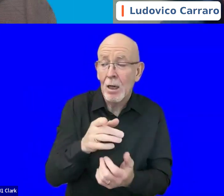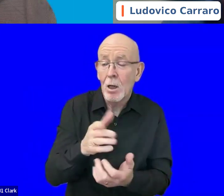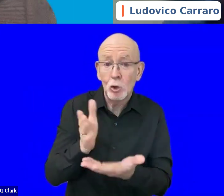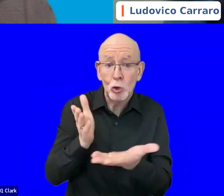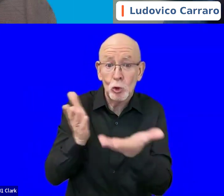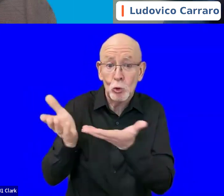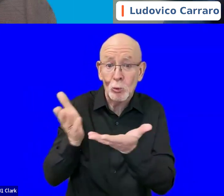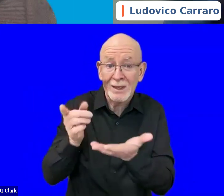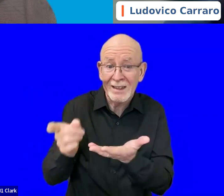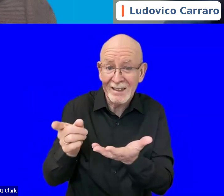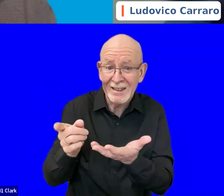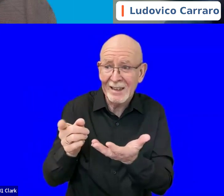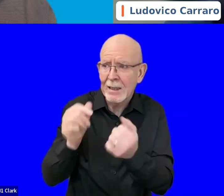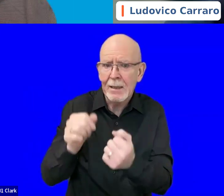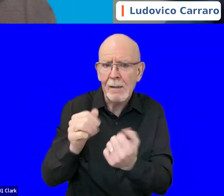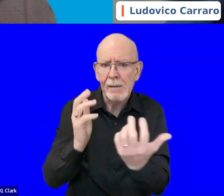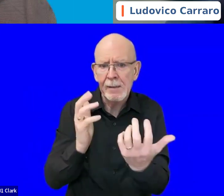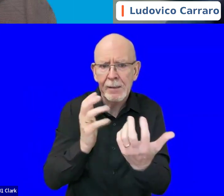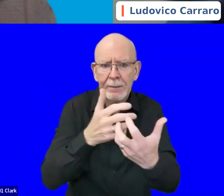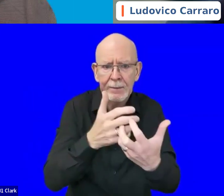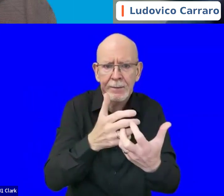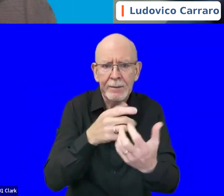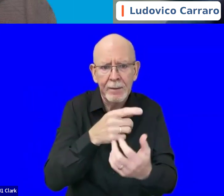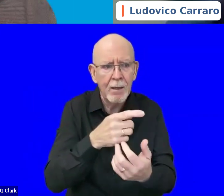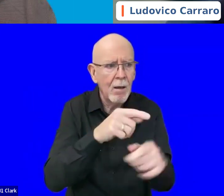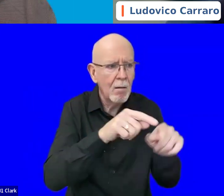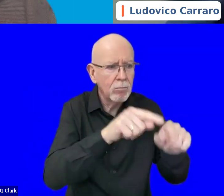Thank you, definitely, Ludovico. And one thing that